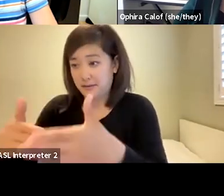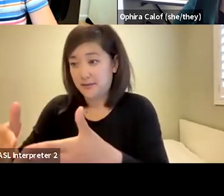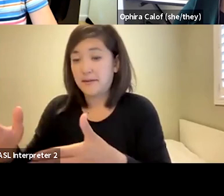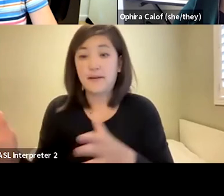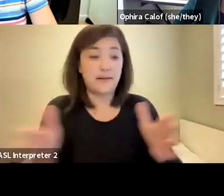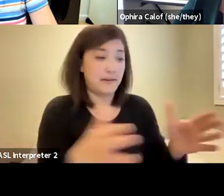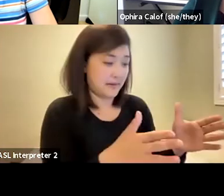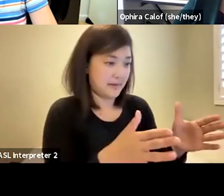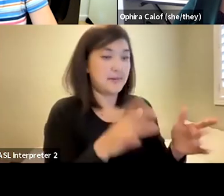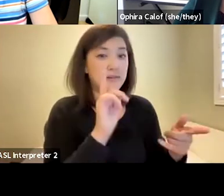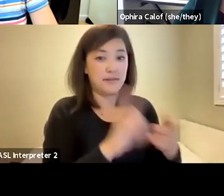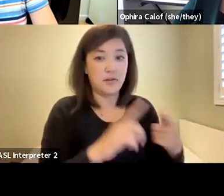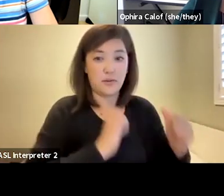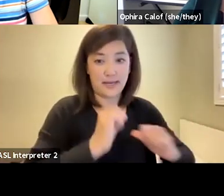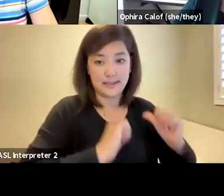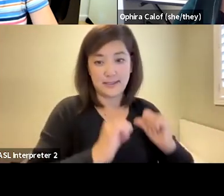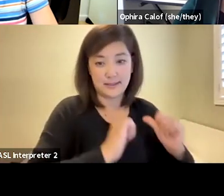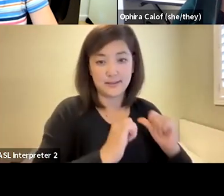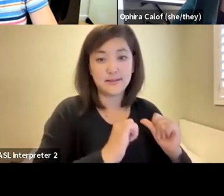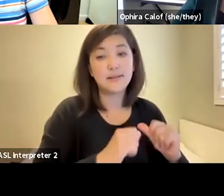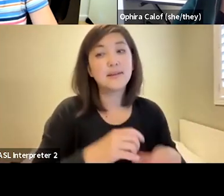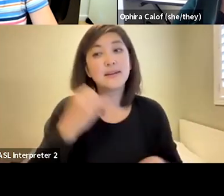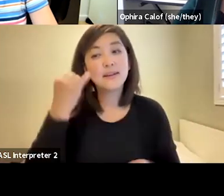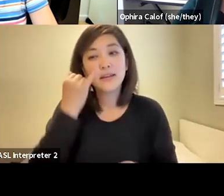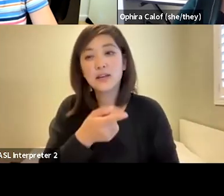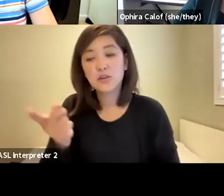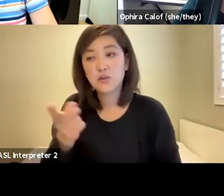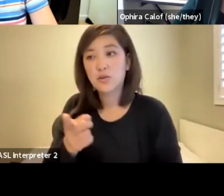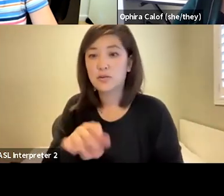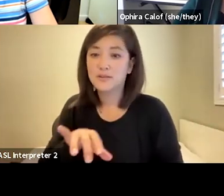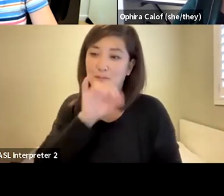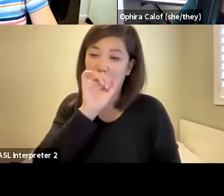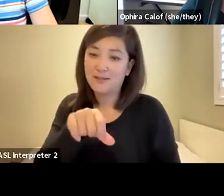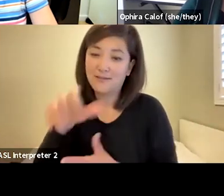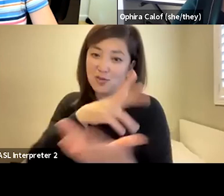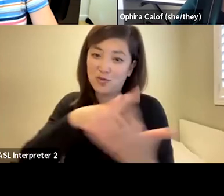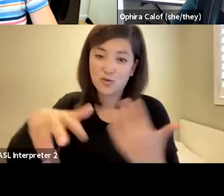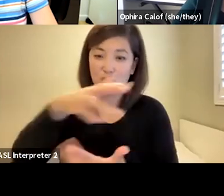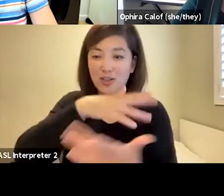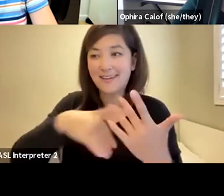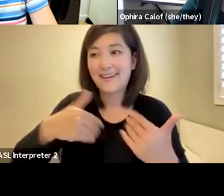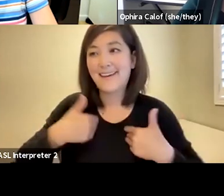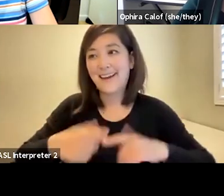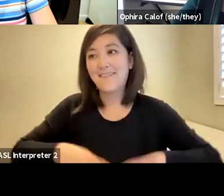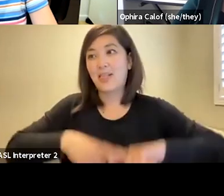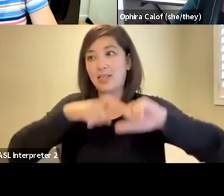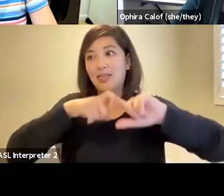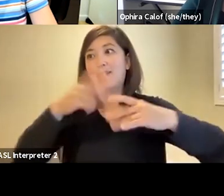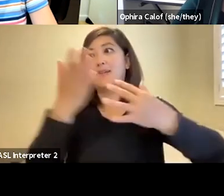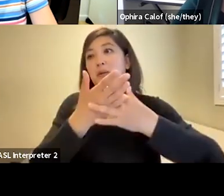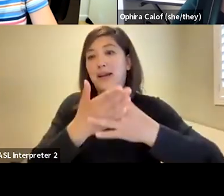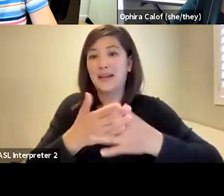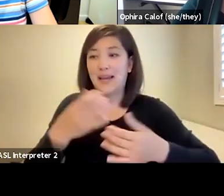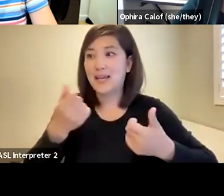that, you know, an approach like that might be better if you do value socializing with people and having a break every once in a while, as opposed to, you know,